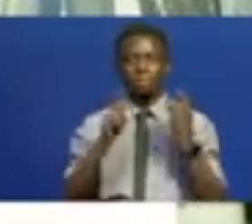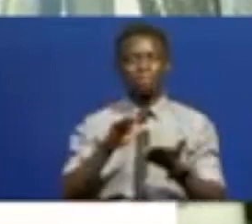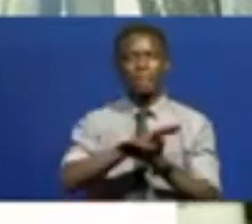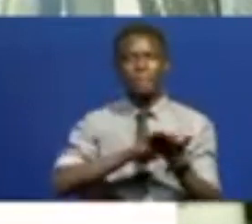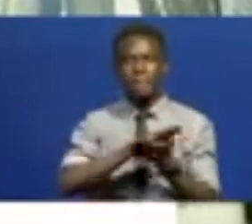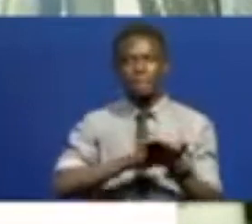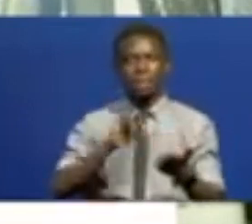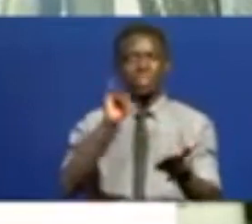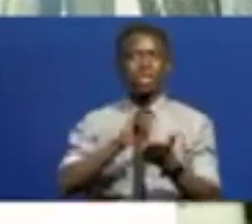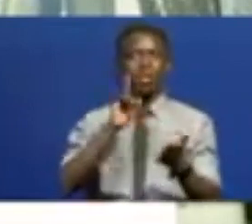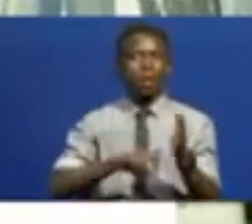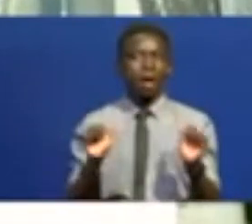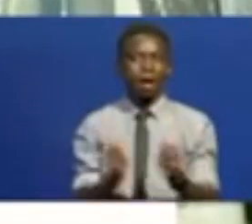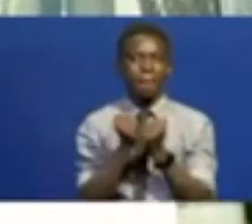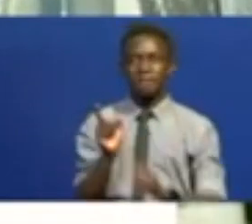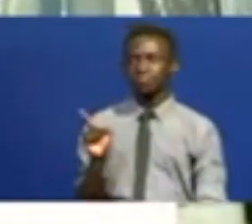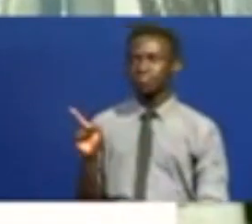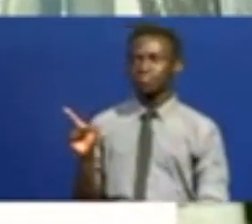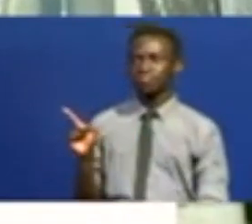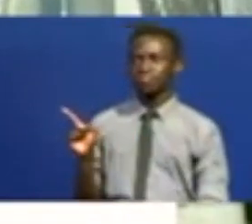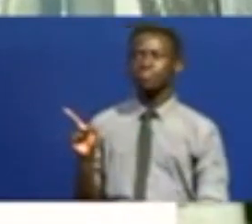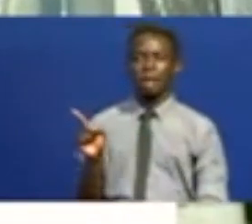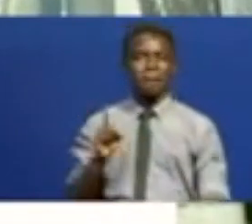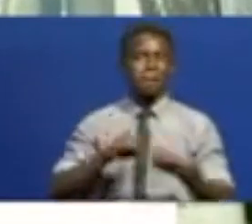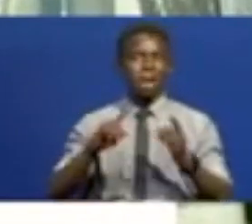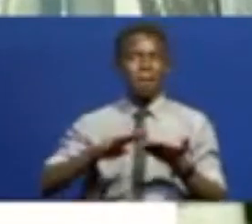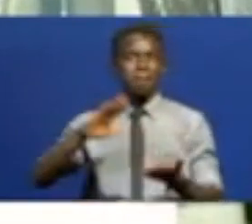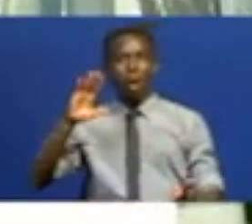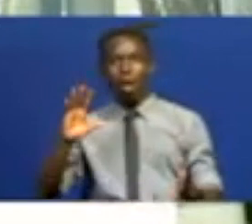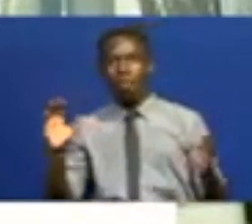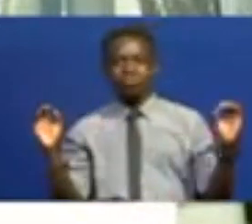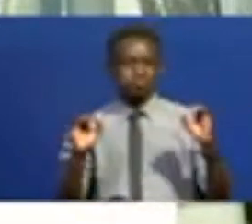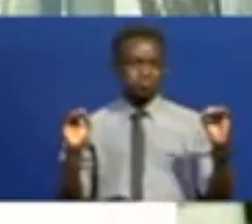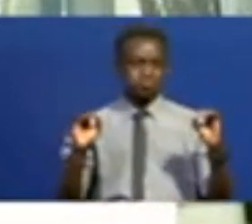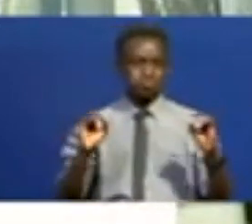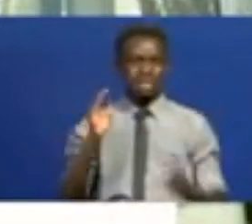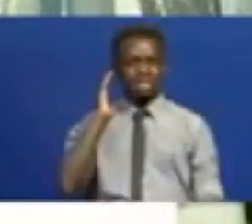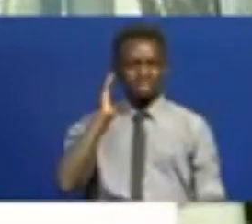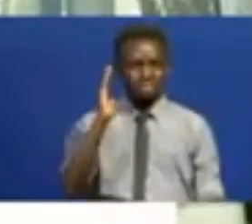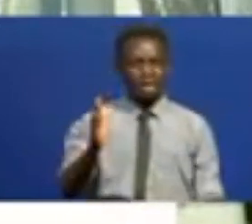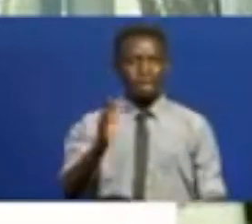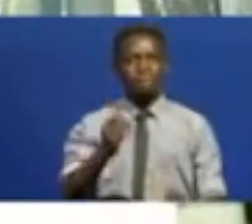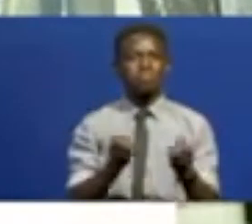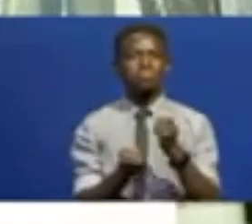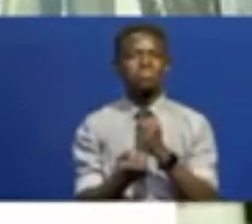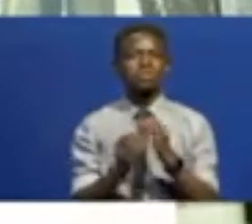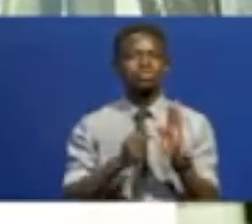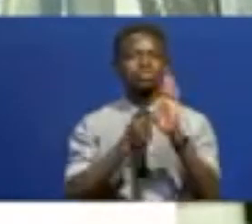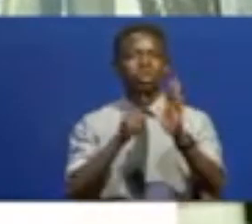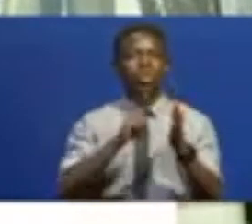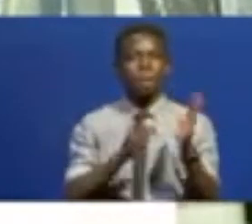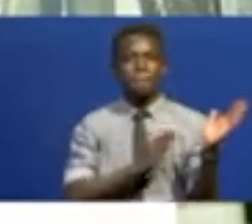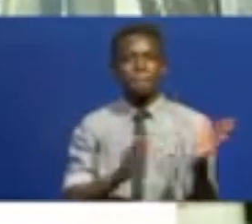what is happening here. But without much ado, allow me to go straight into what we have prepared for you from Kericho County